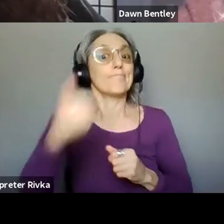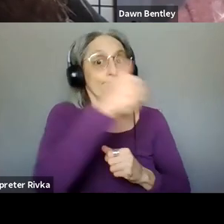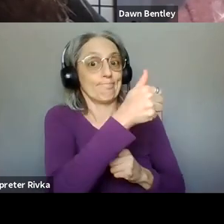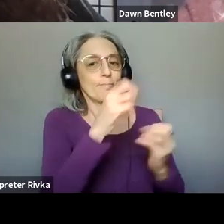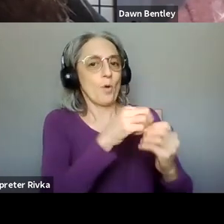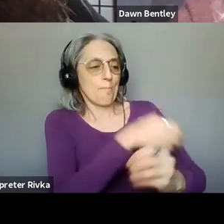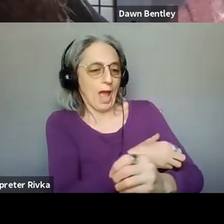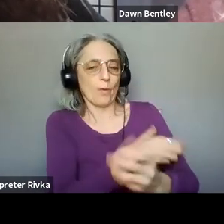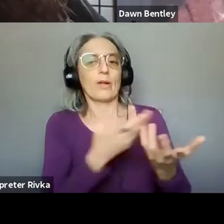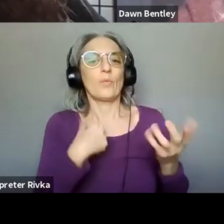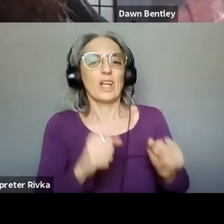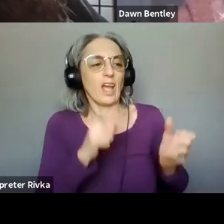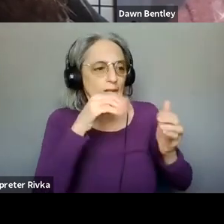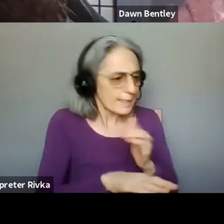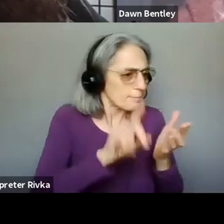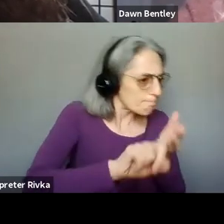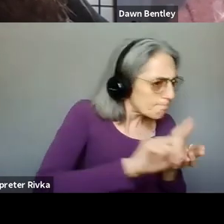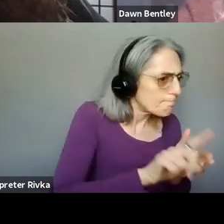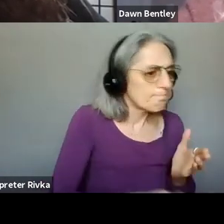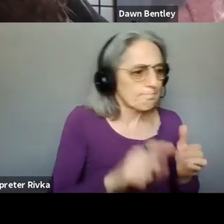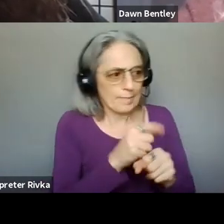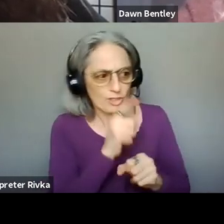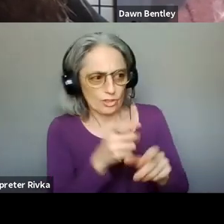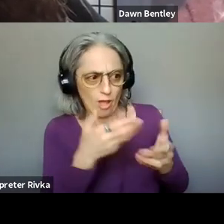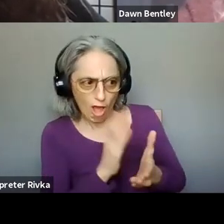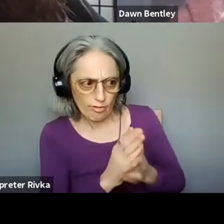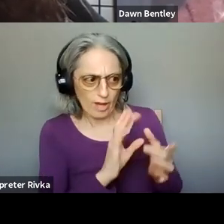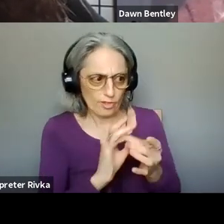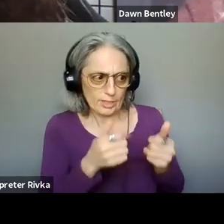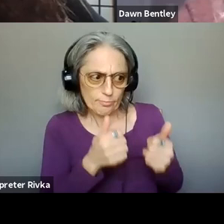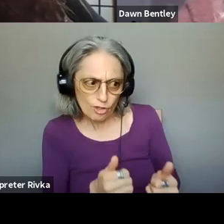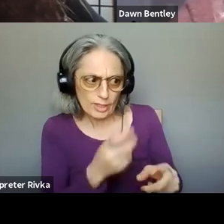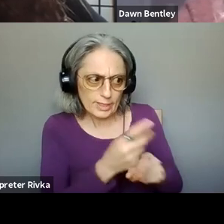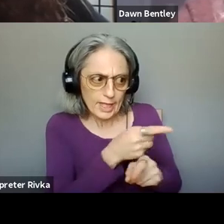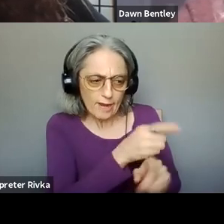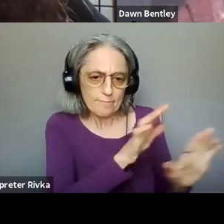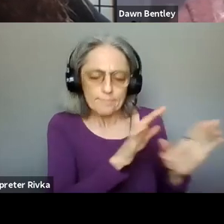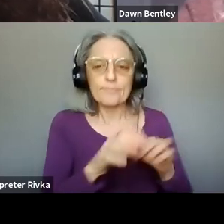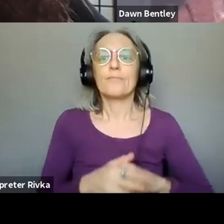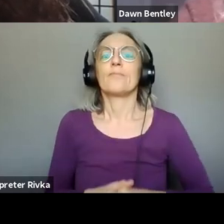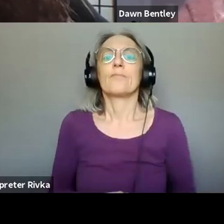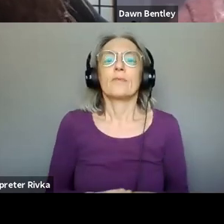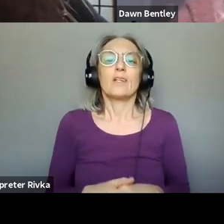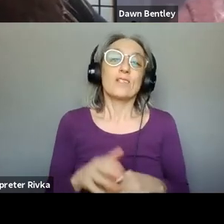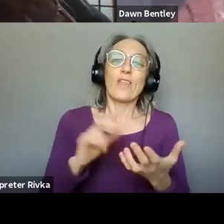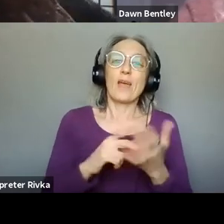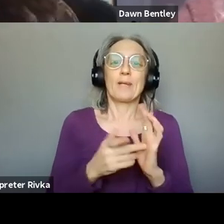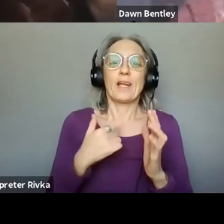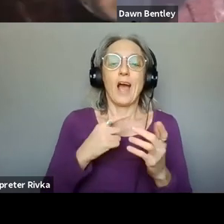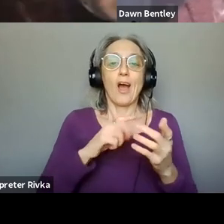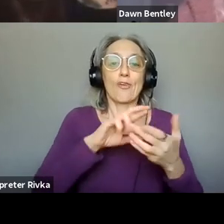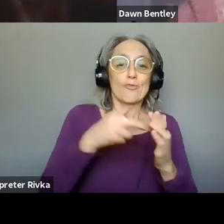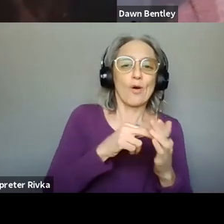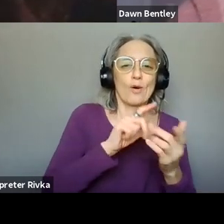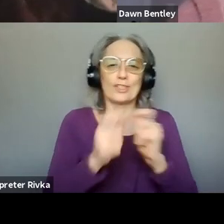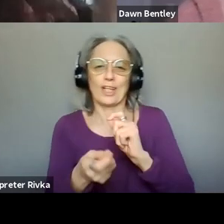that's the role of the court, as I say, changes, and that's what it is. And Maggie, you see that in different places too, I suppose. Yeah,